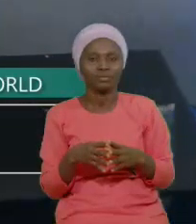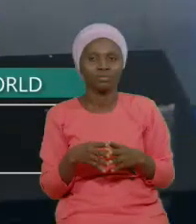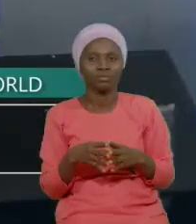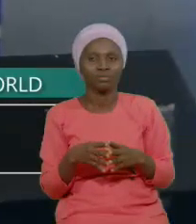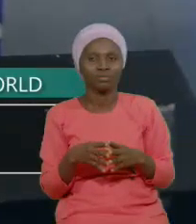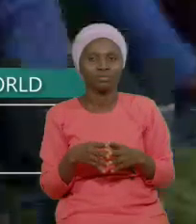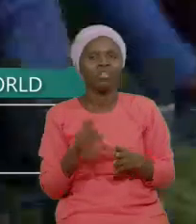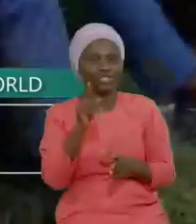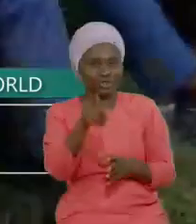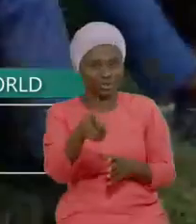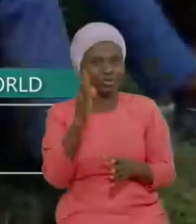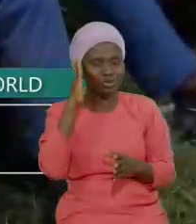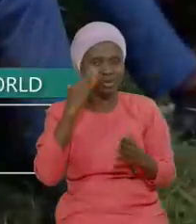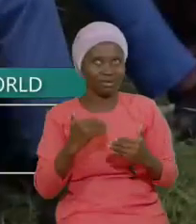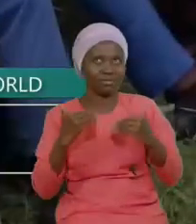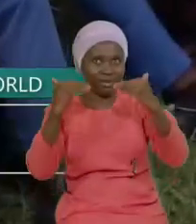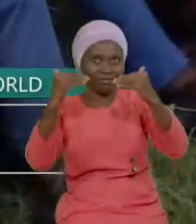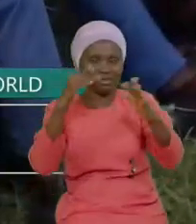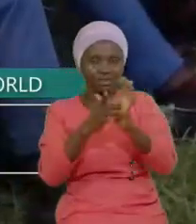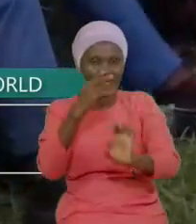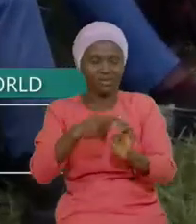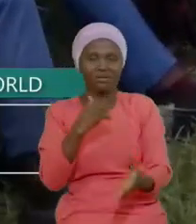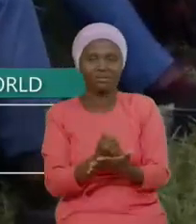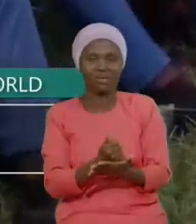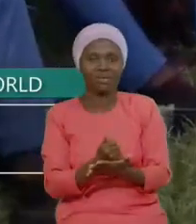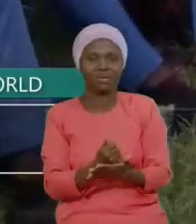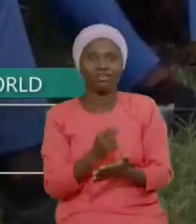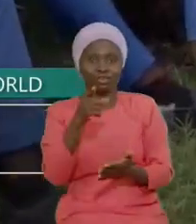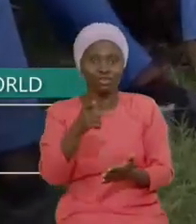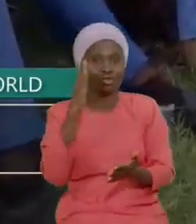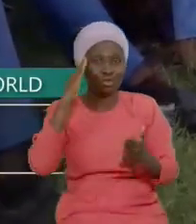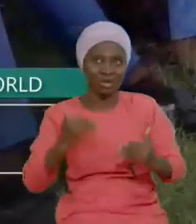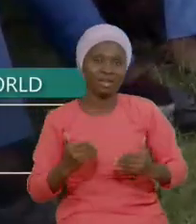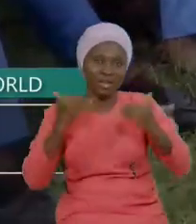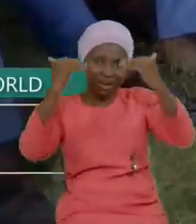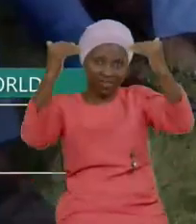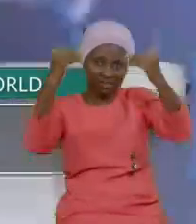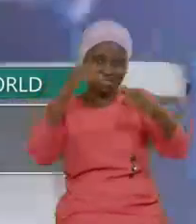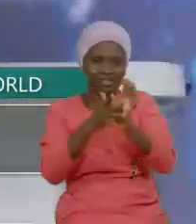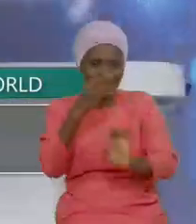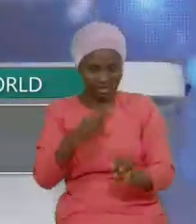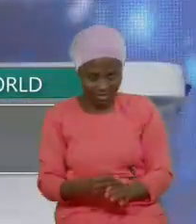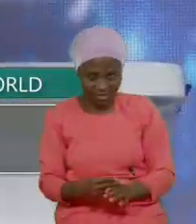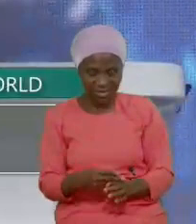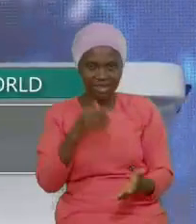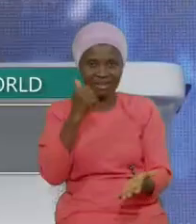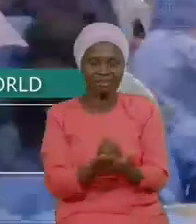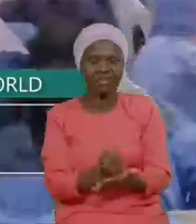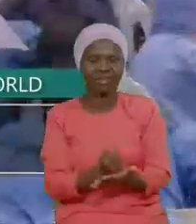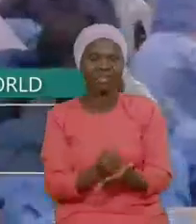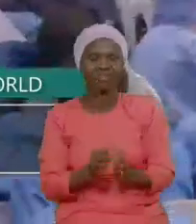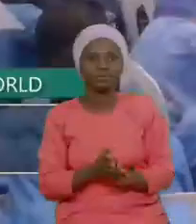You will advance. Are you there? I said you will advance.